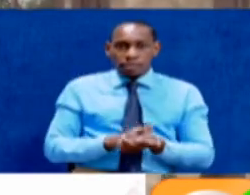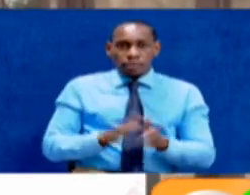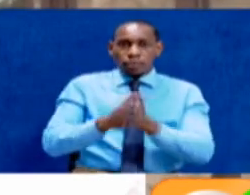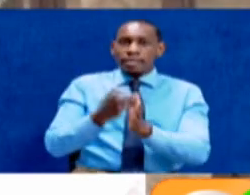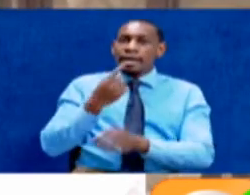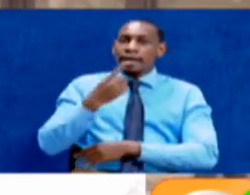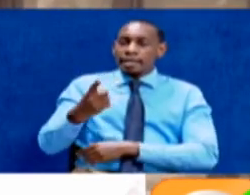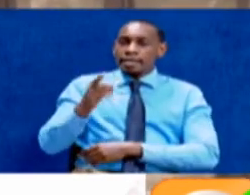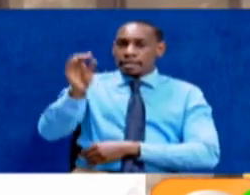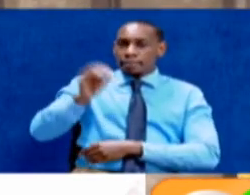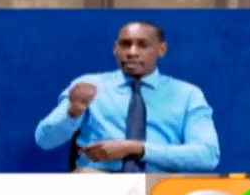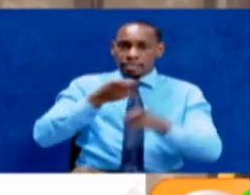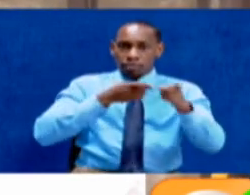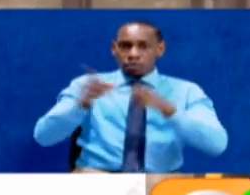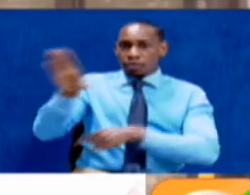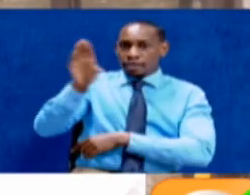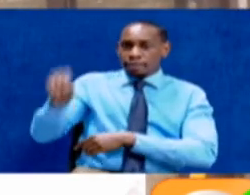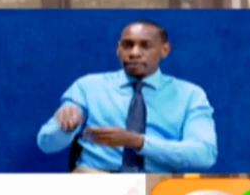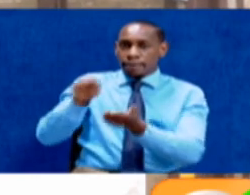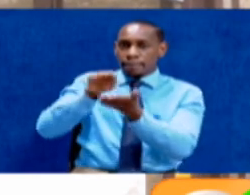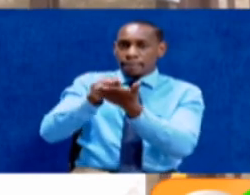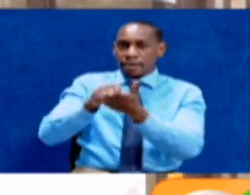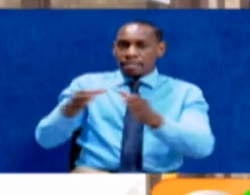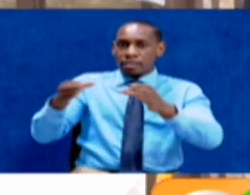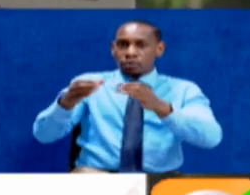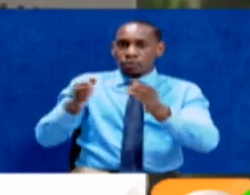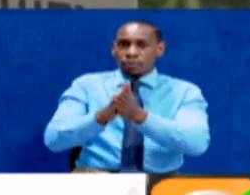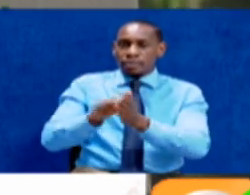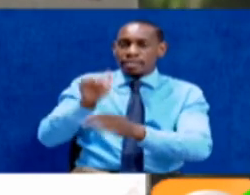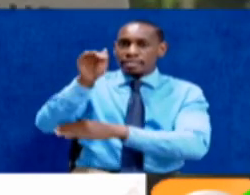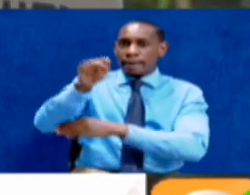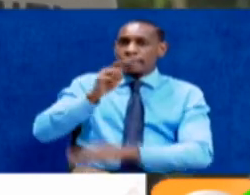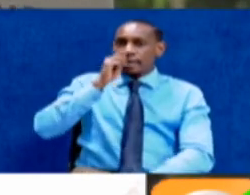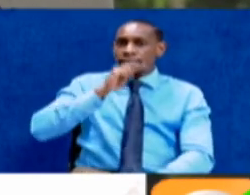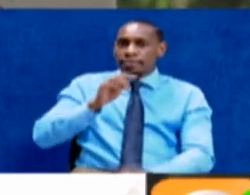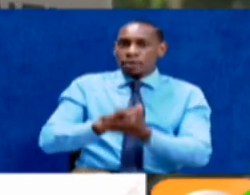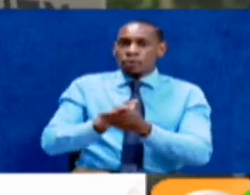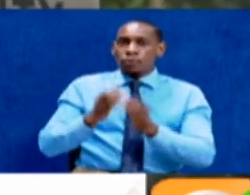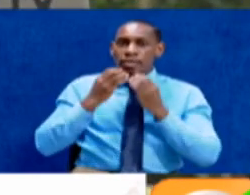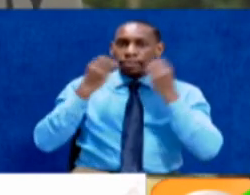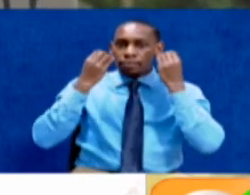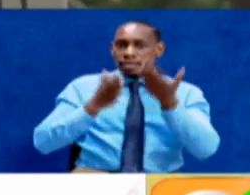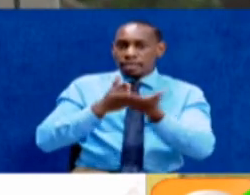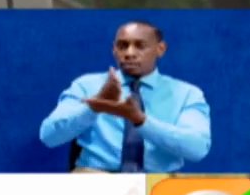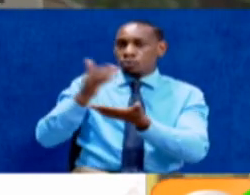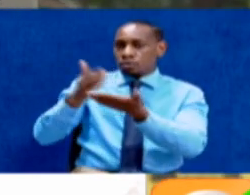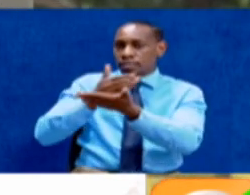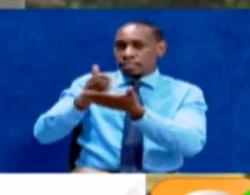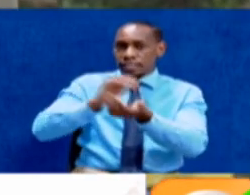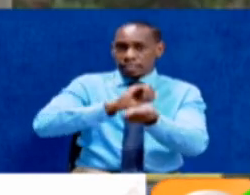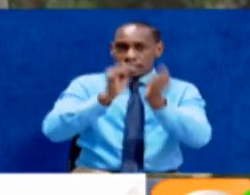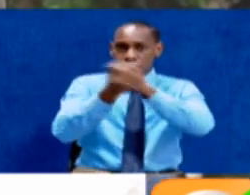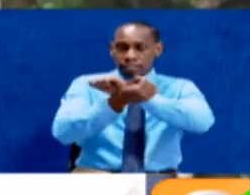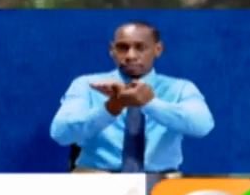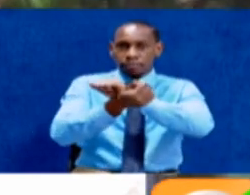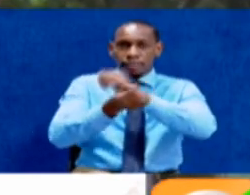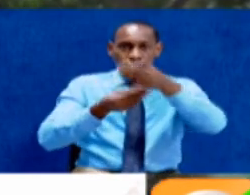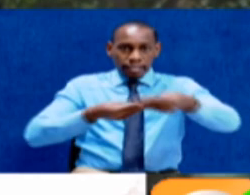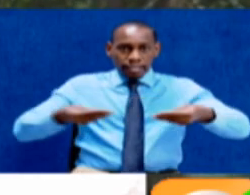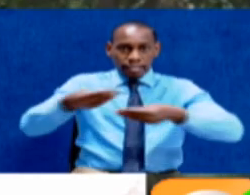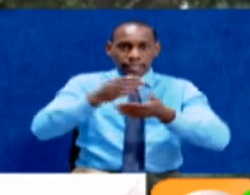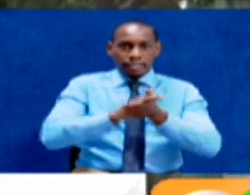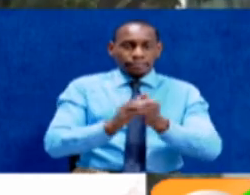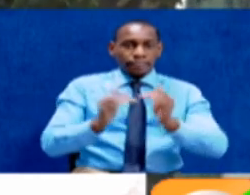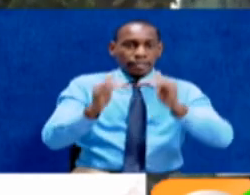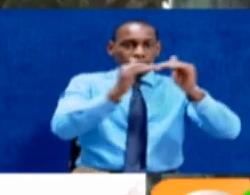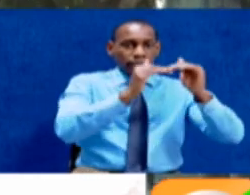and 100% of the African Banking Corporation in Zambia, Tanzania, and Mozambique through a share swap transaction.